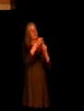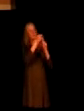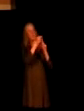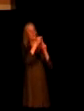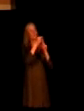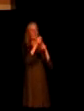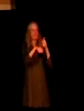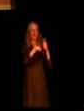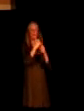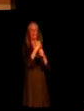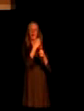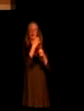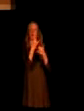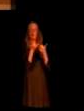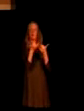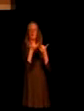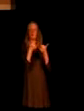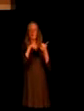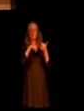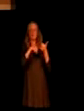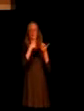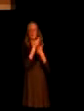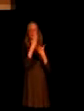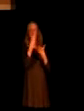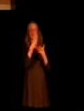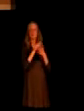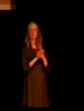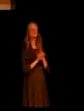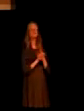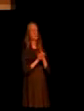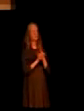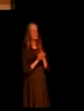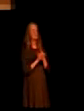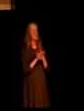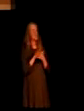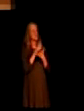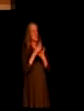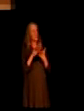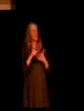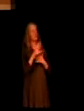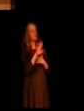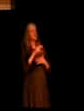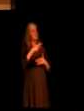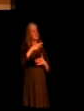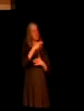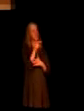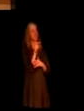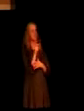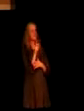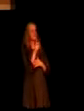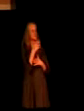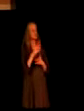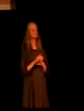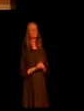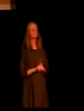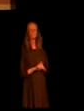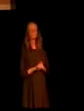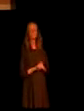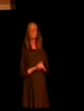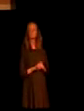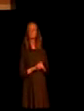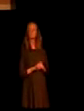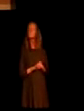this place, if you happen to remember. And so this was part of his PhD dissertation. Now you folks